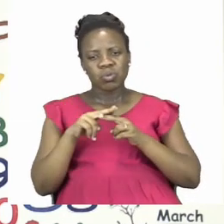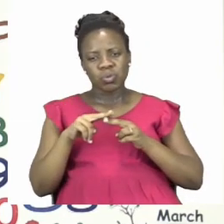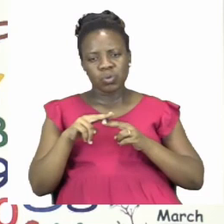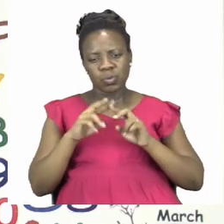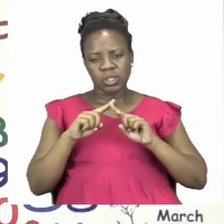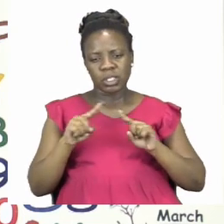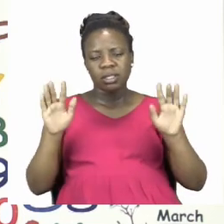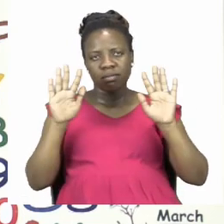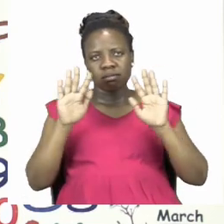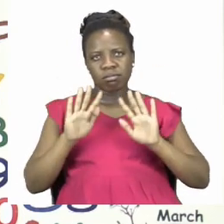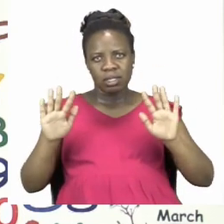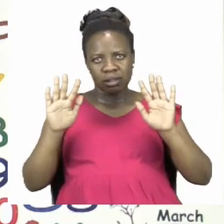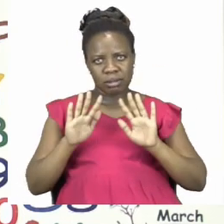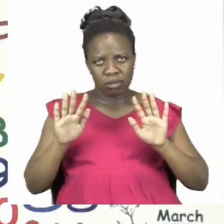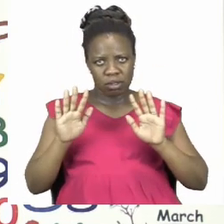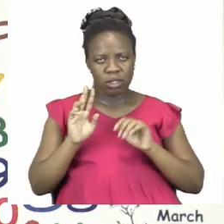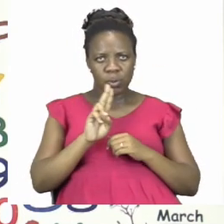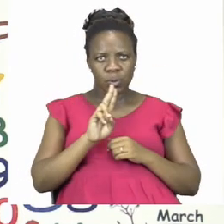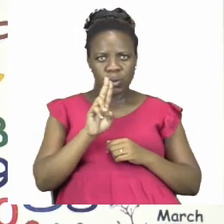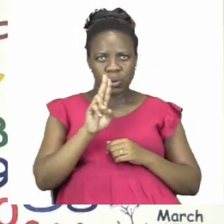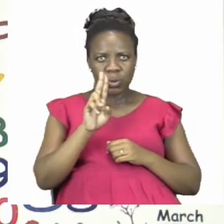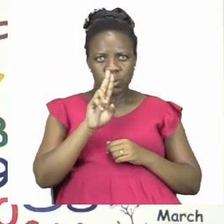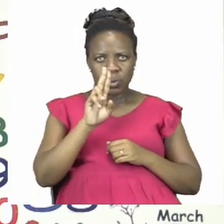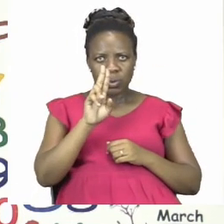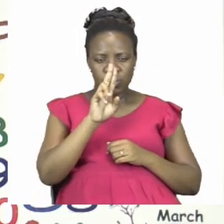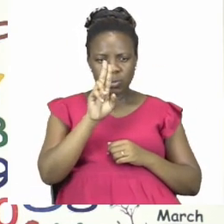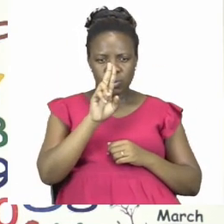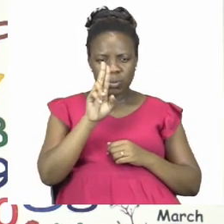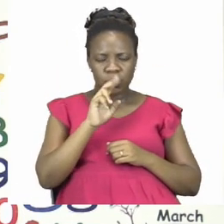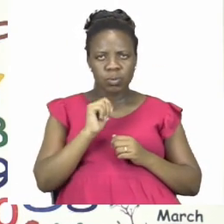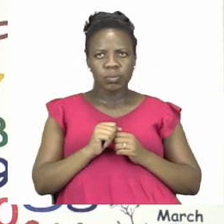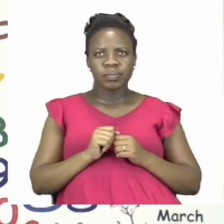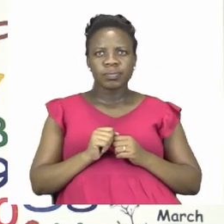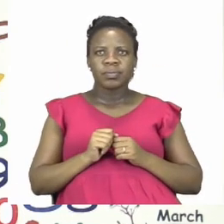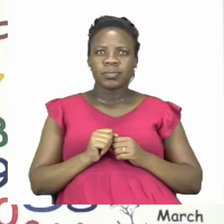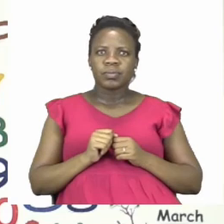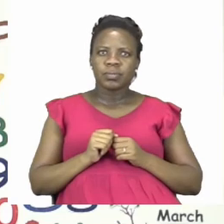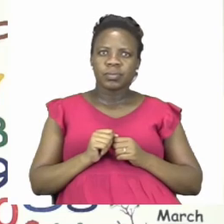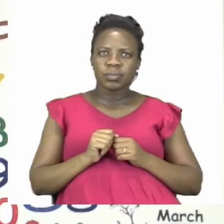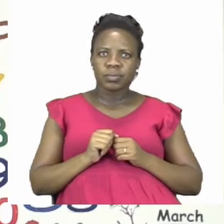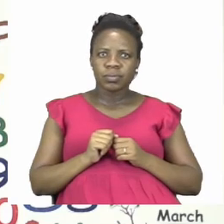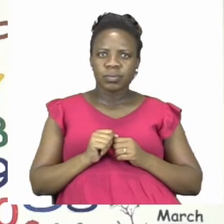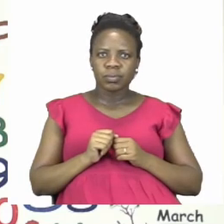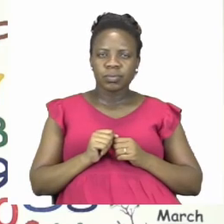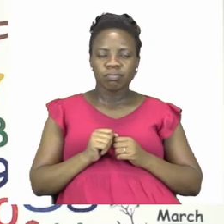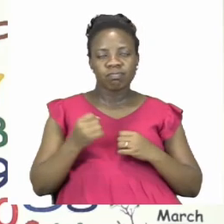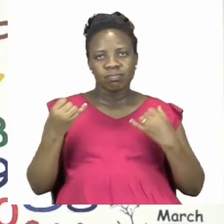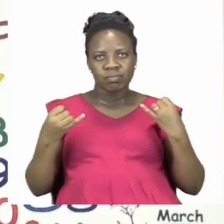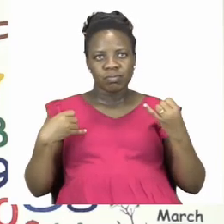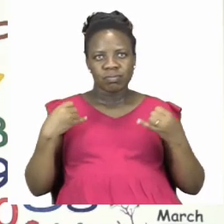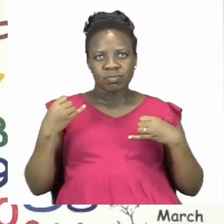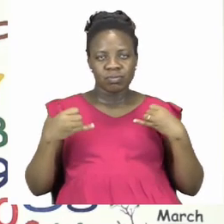please use your ruler to match them according to the numbers as well. So, have fun